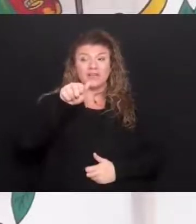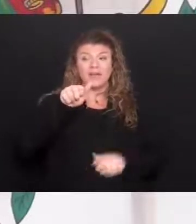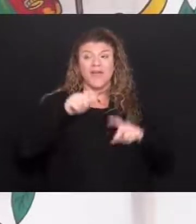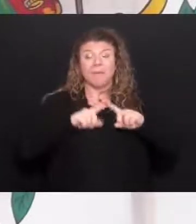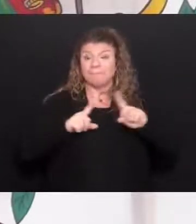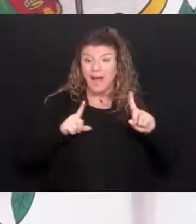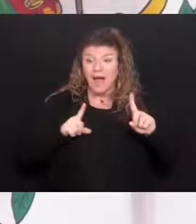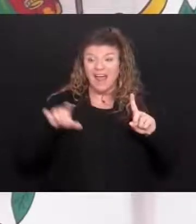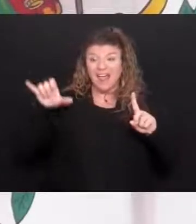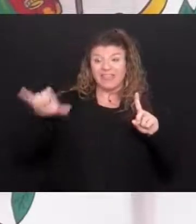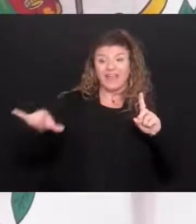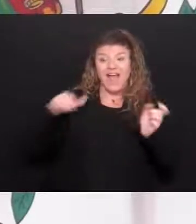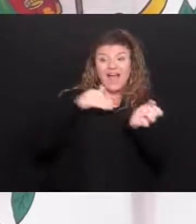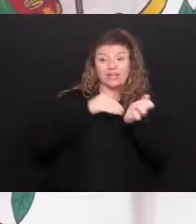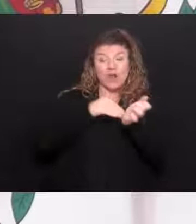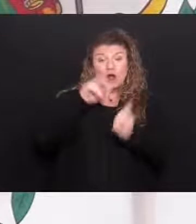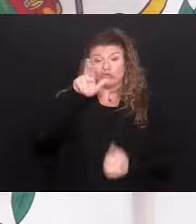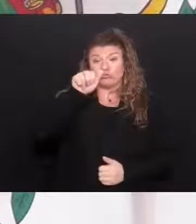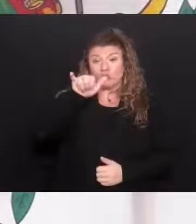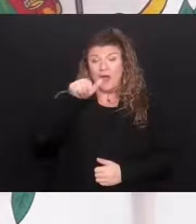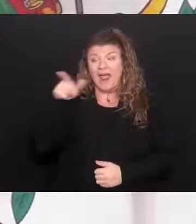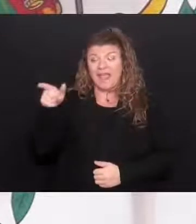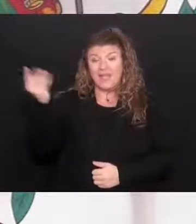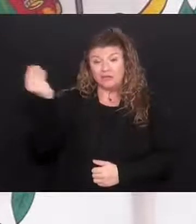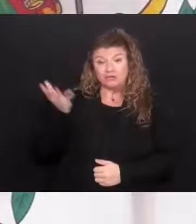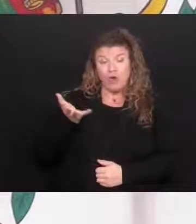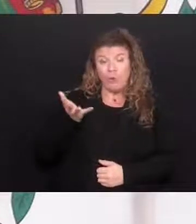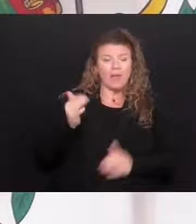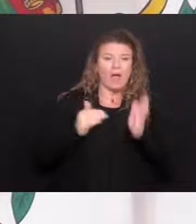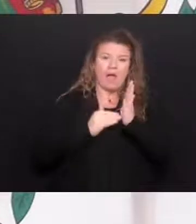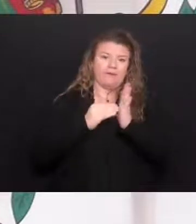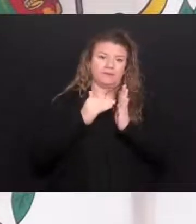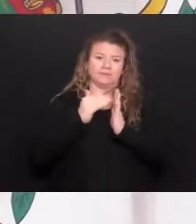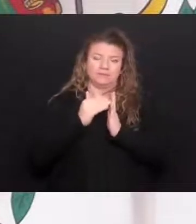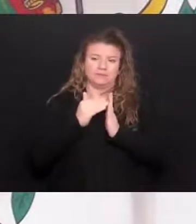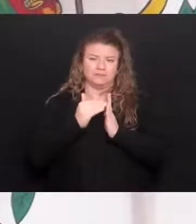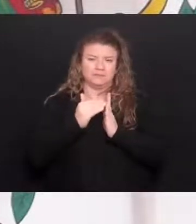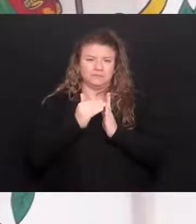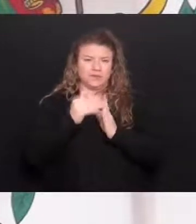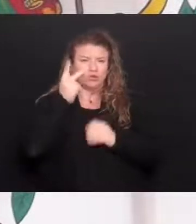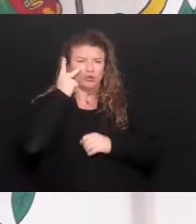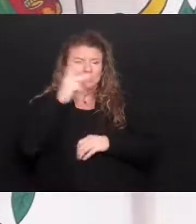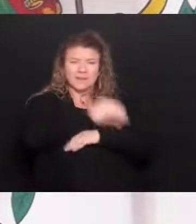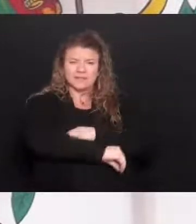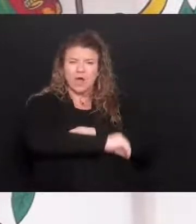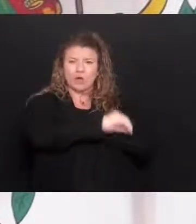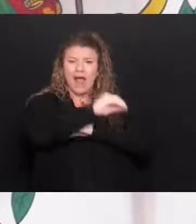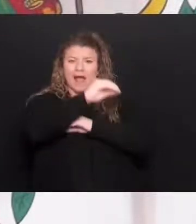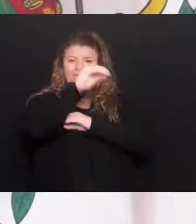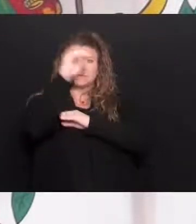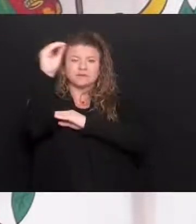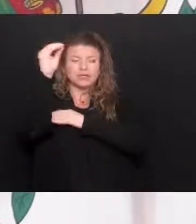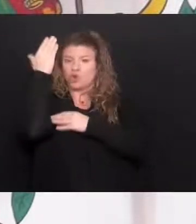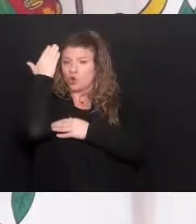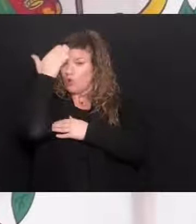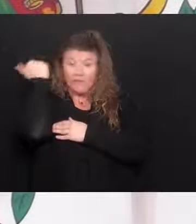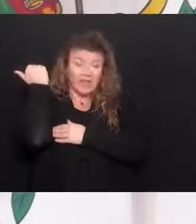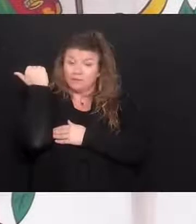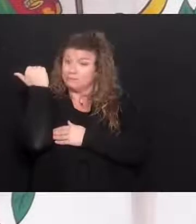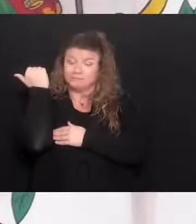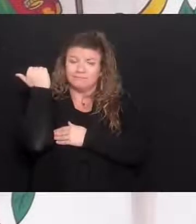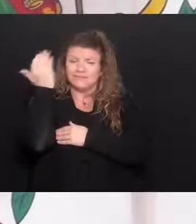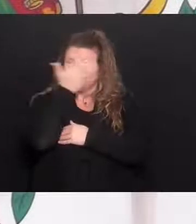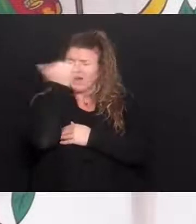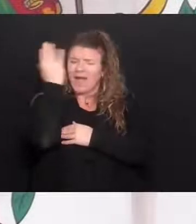Dr. Ray used to tell me all the time, he'd say, you see that sunrise? Don't forget it. Don't forget